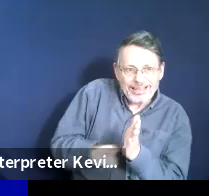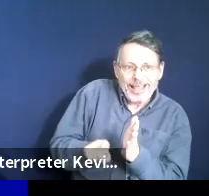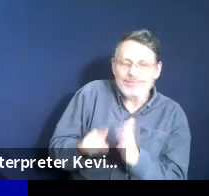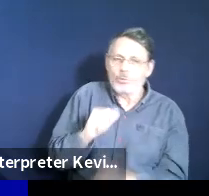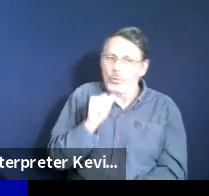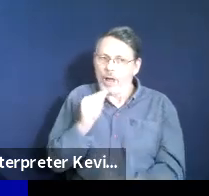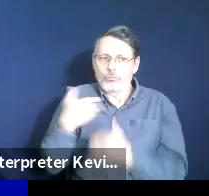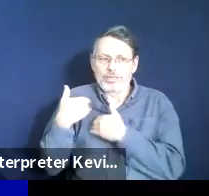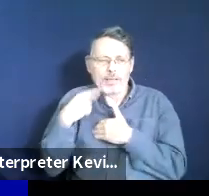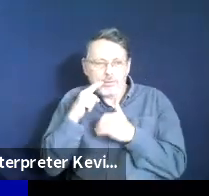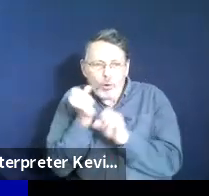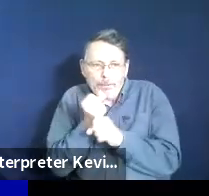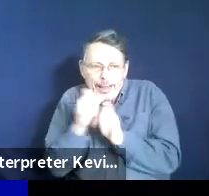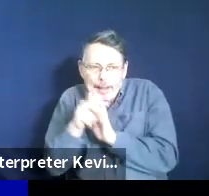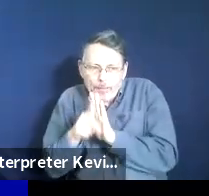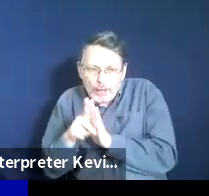making side,